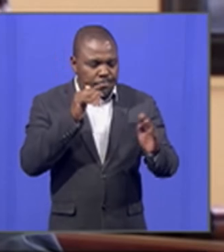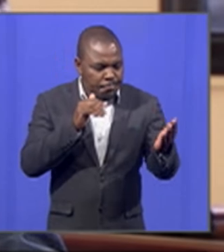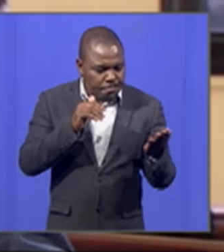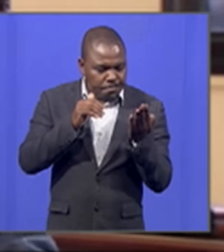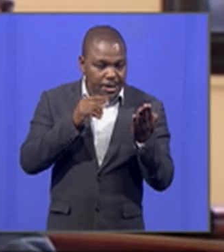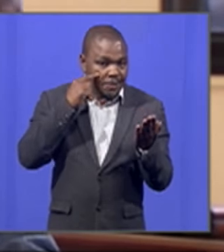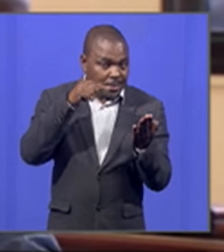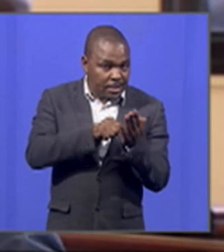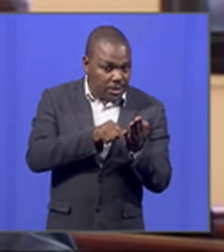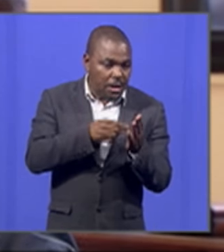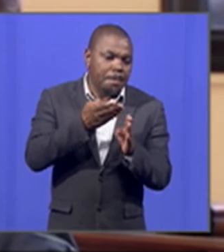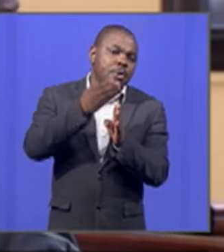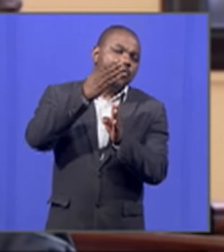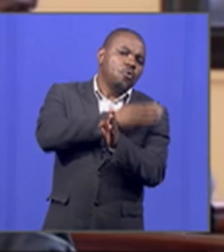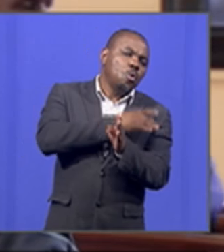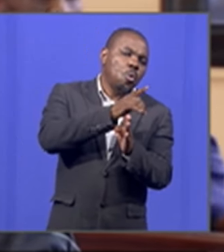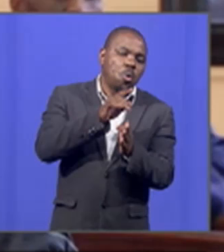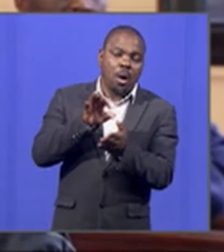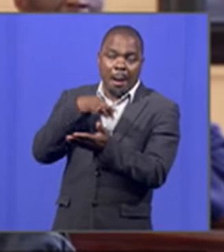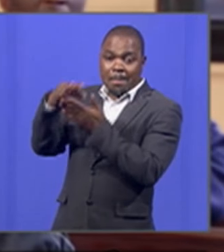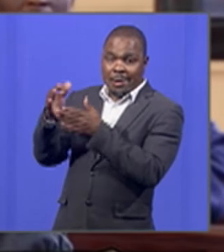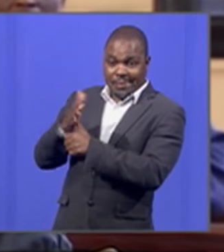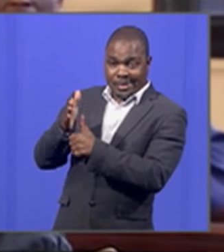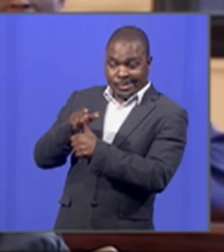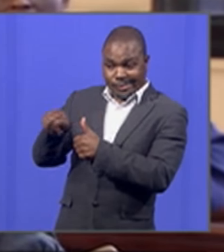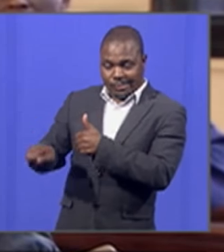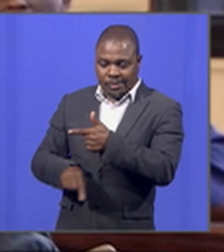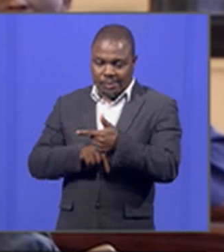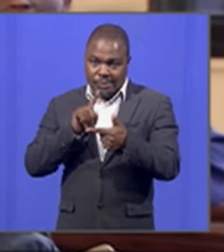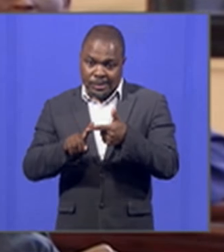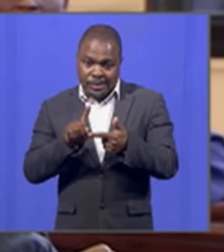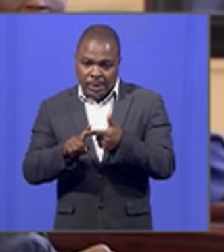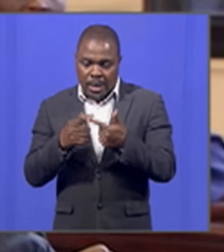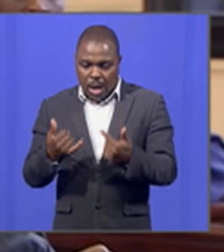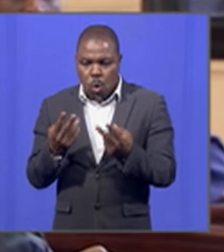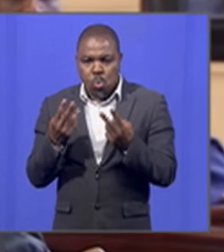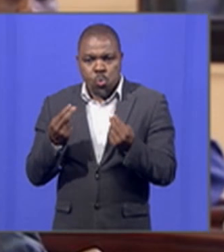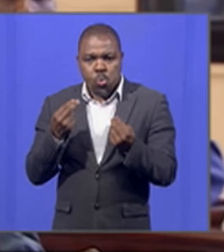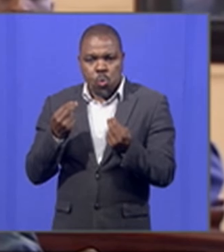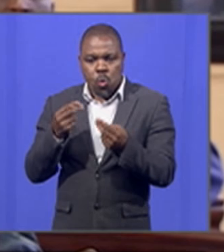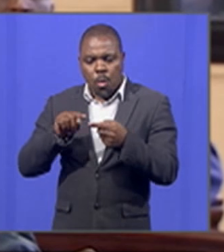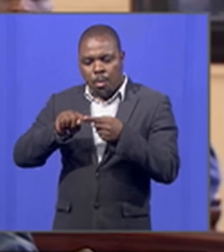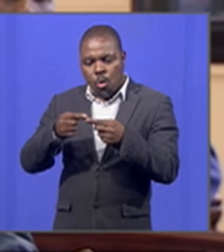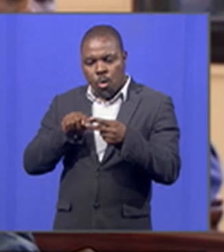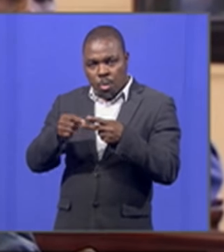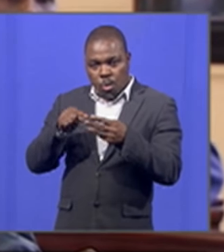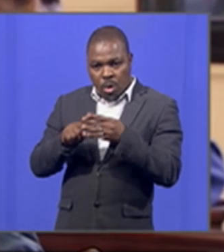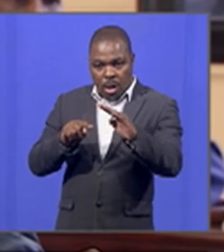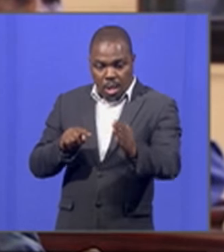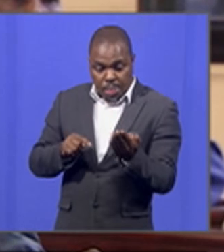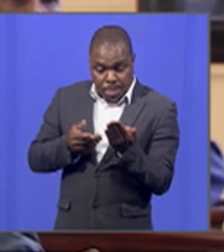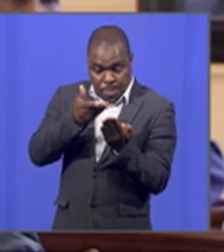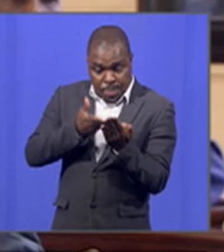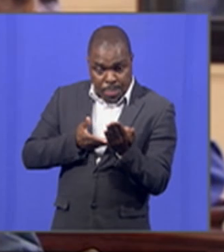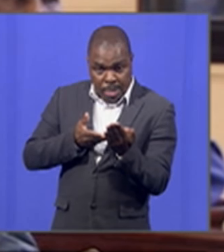the initial bail application together with the new facts which are placed before me,